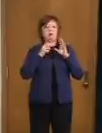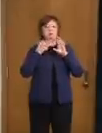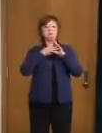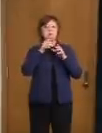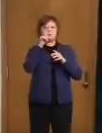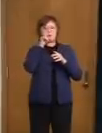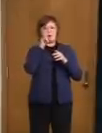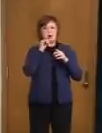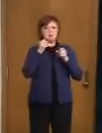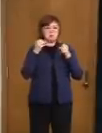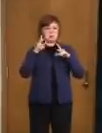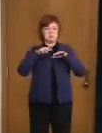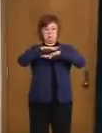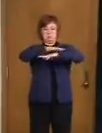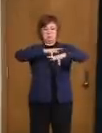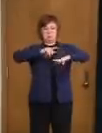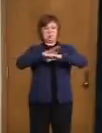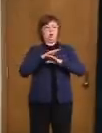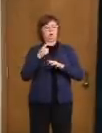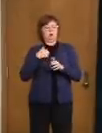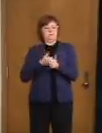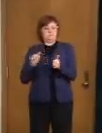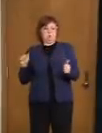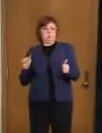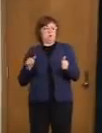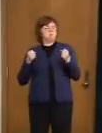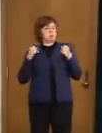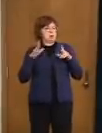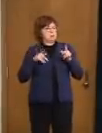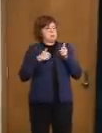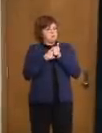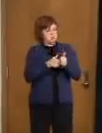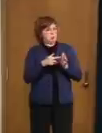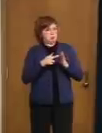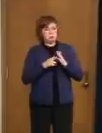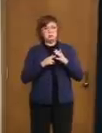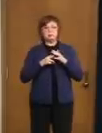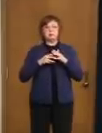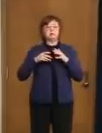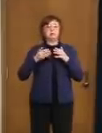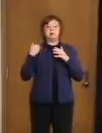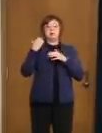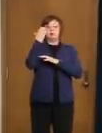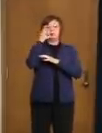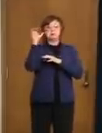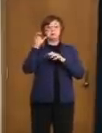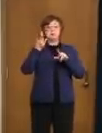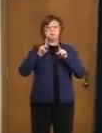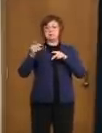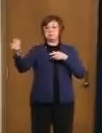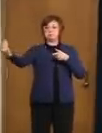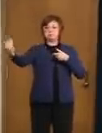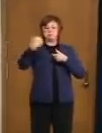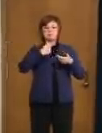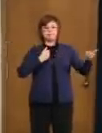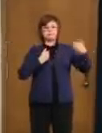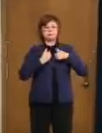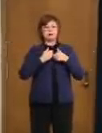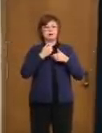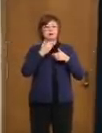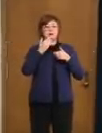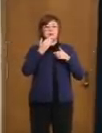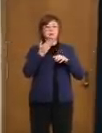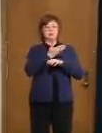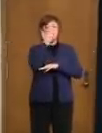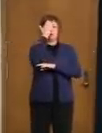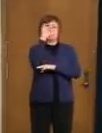and of course gatherings between households did not continue over the holidays, and we saw numbers dip further. Now some of